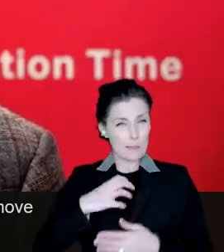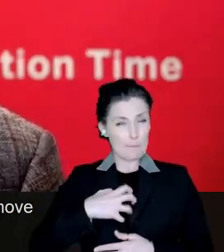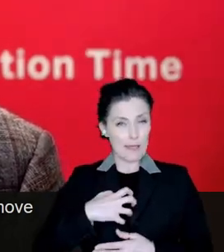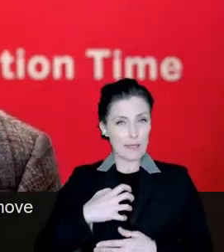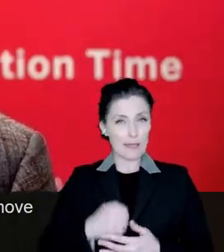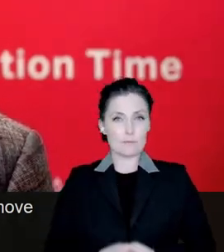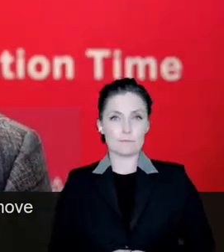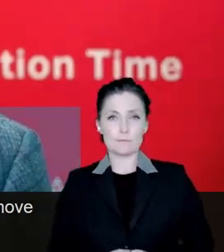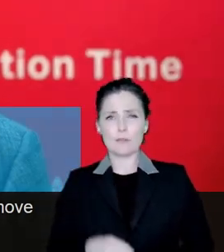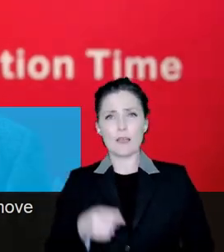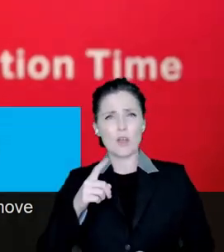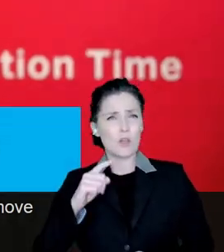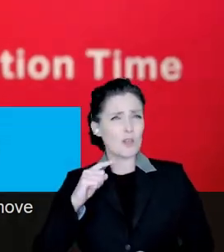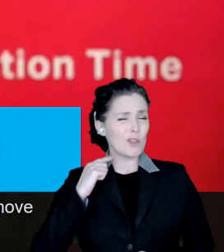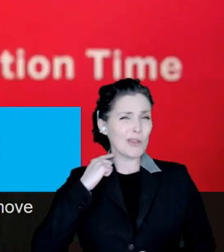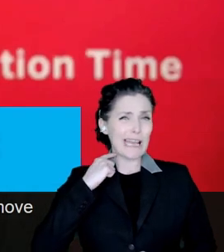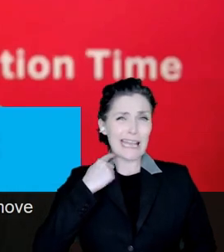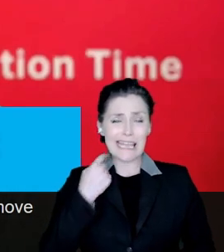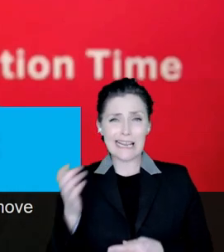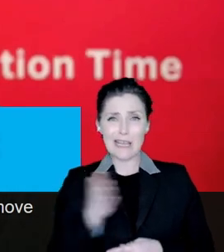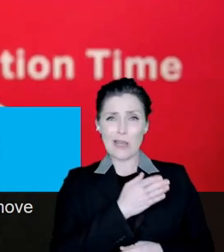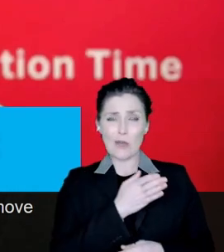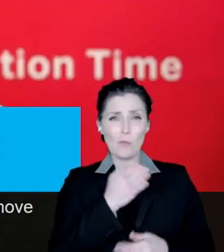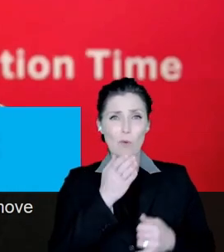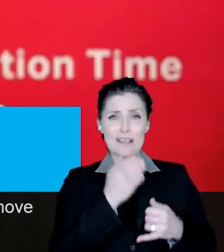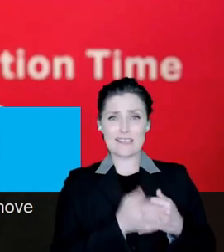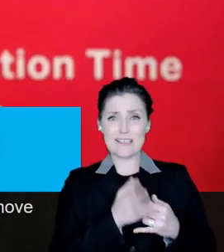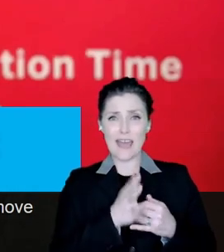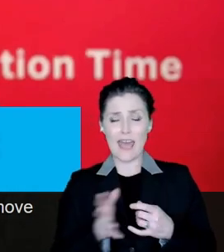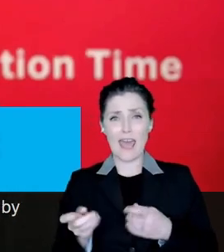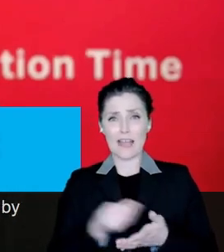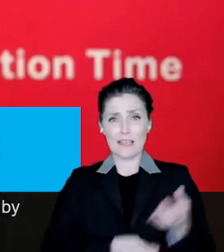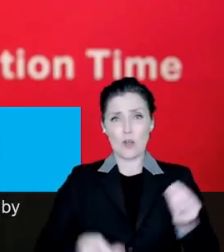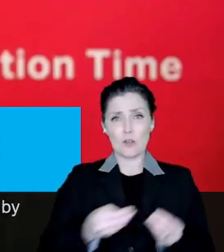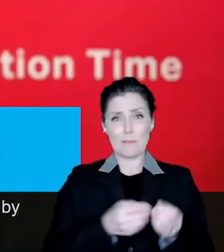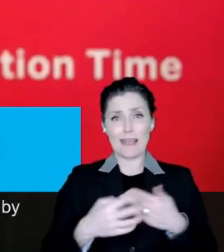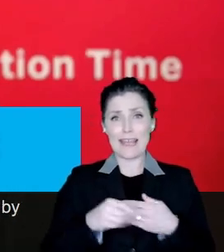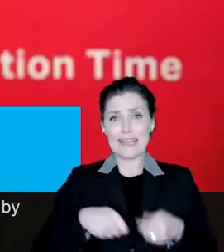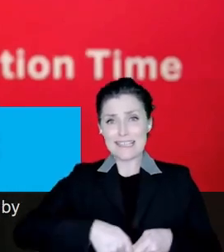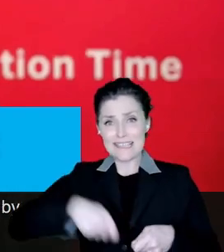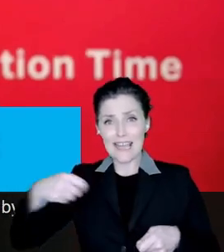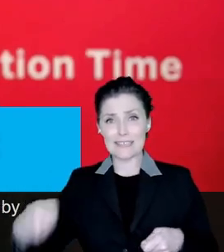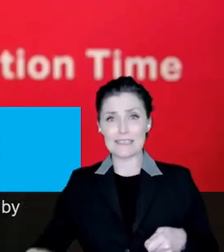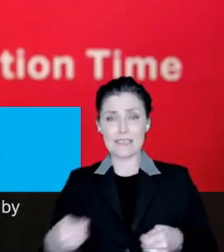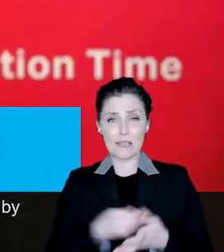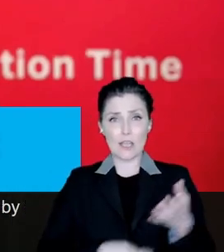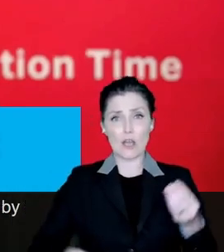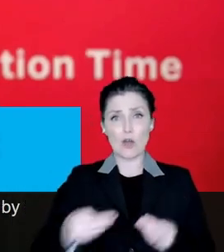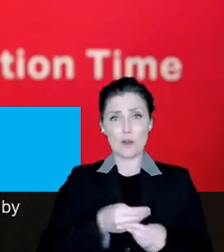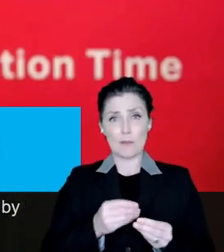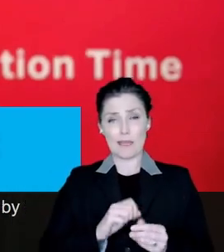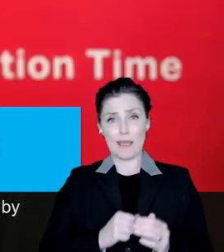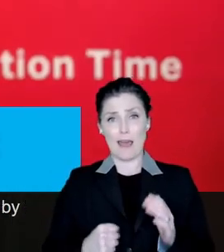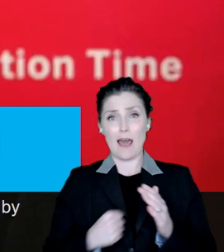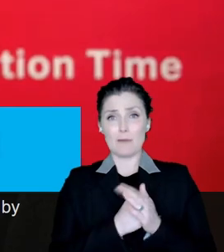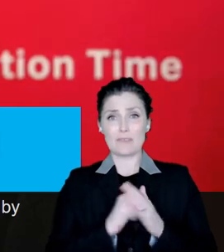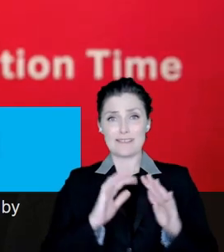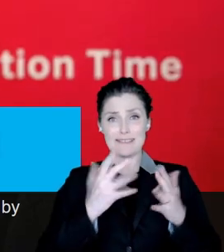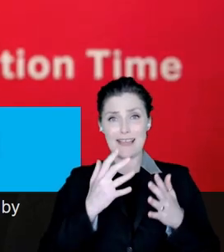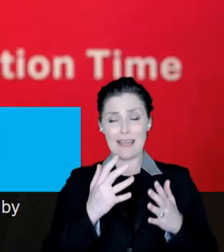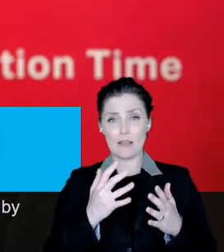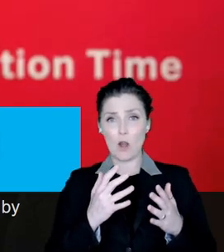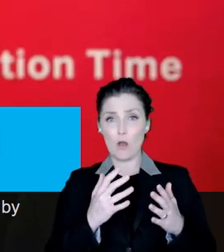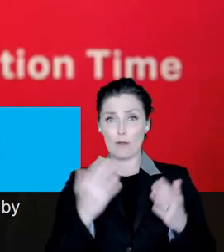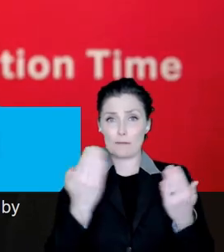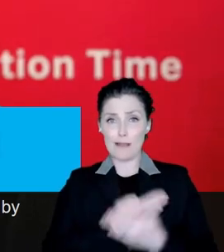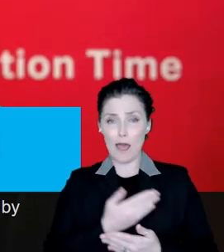West End economy by extending the charging to 10 p.m? Not everyone can use public transport that they